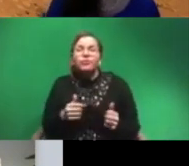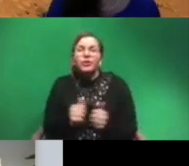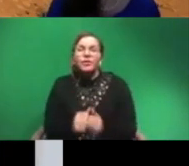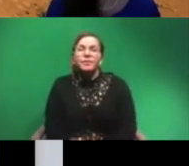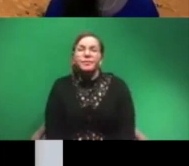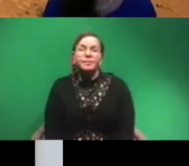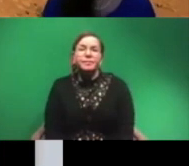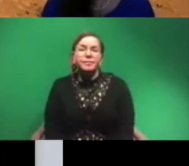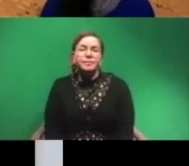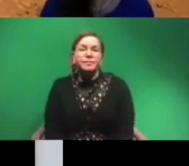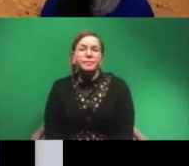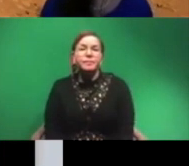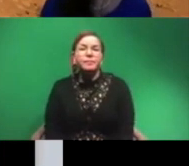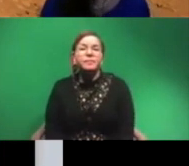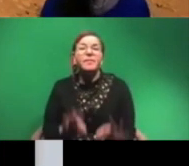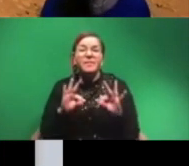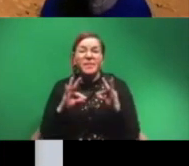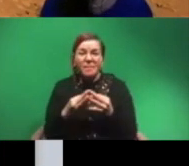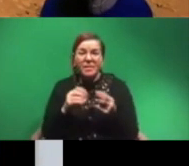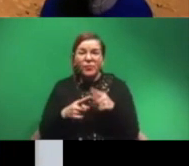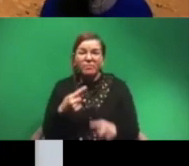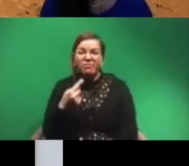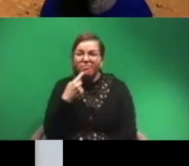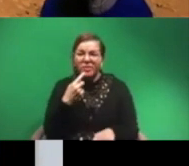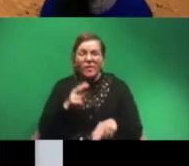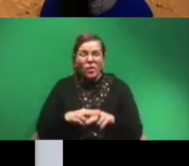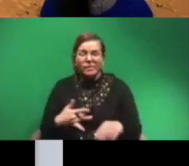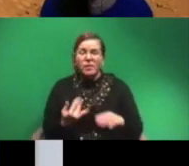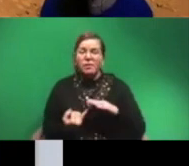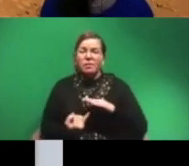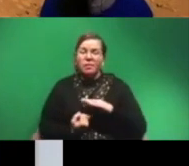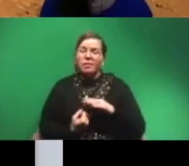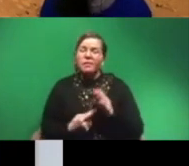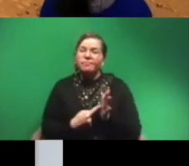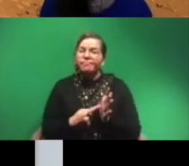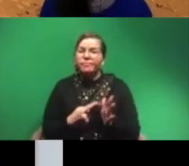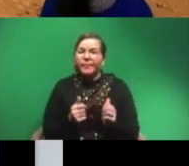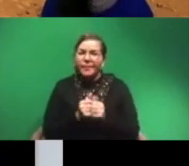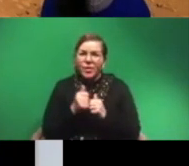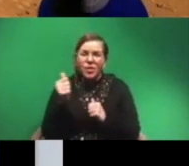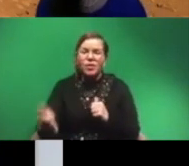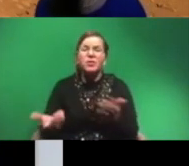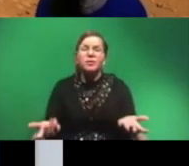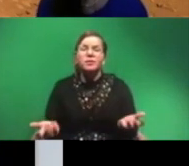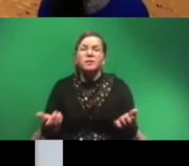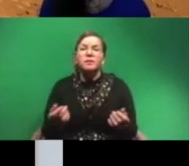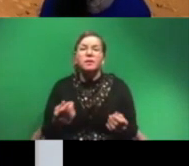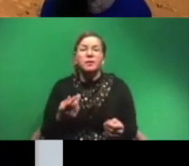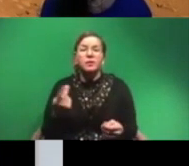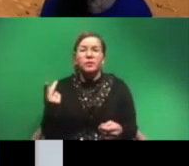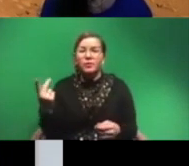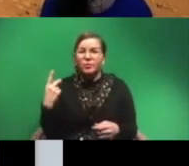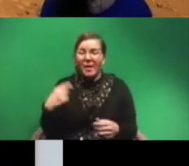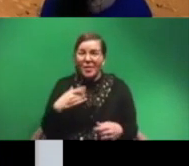And we did miss our family and friends. It was isolating at times to be so far away. And actually, two of us had our birthdays during this